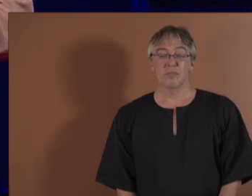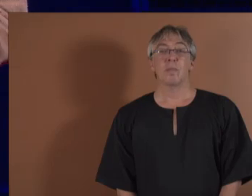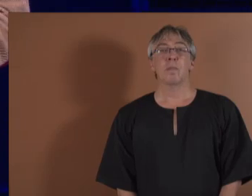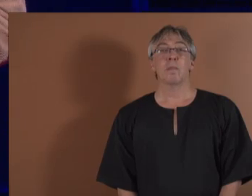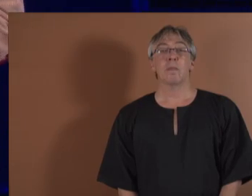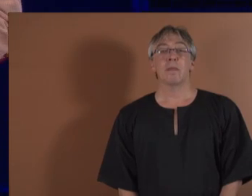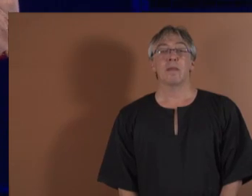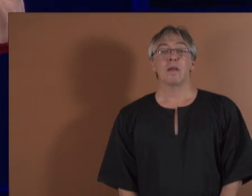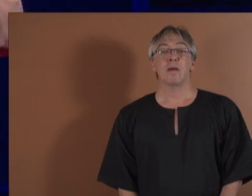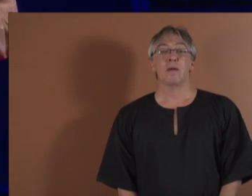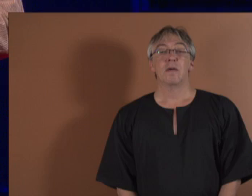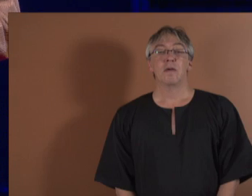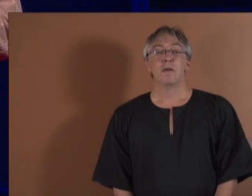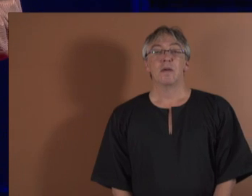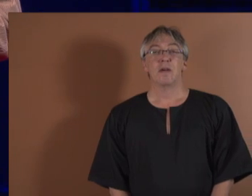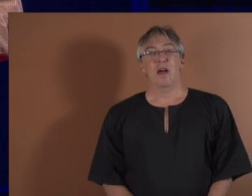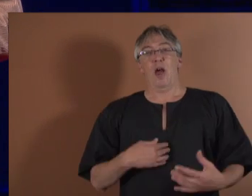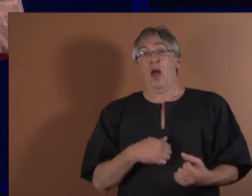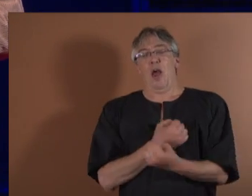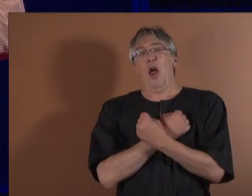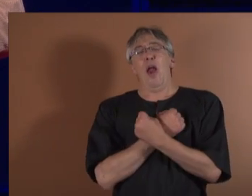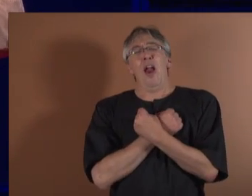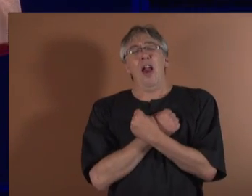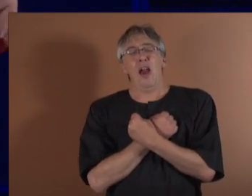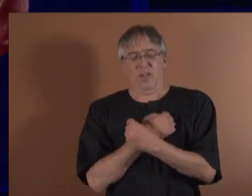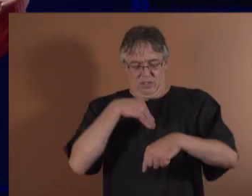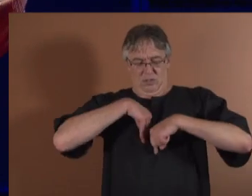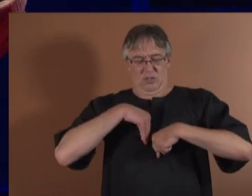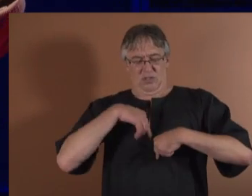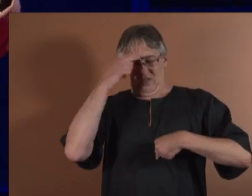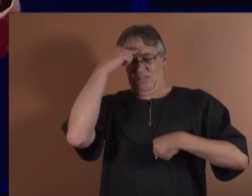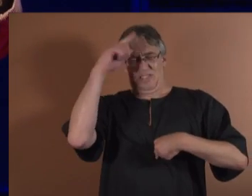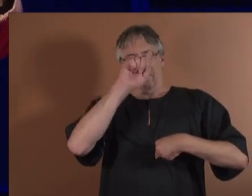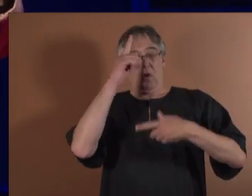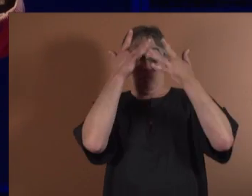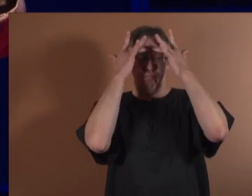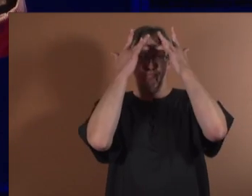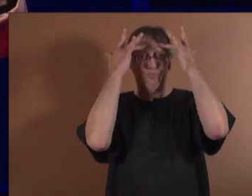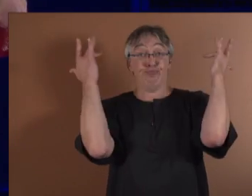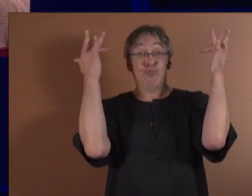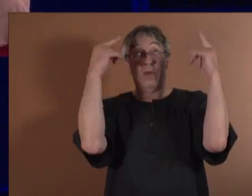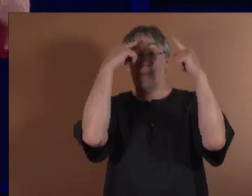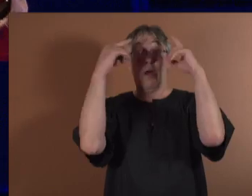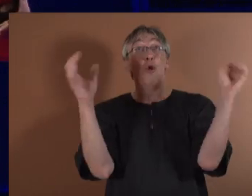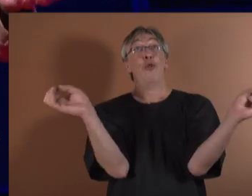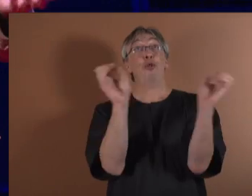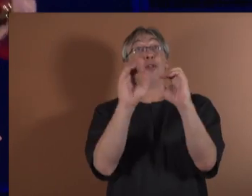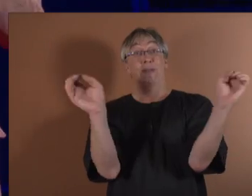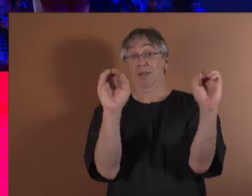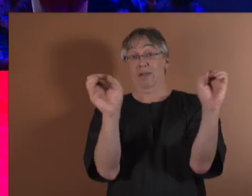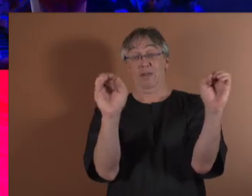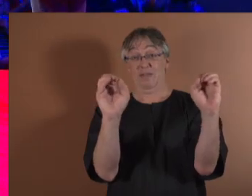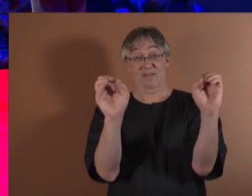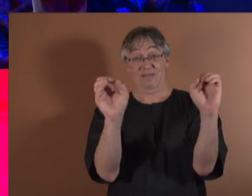I love having clear space inside of myself with absolutely nothing on my mind, which gives me the freedom to be as